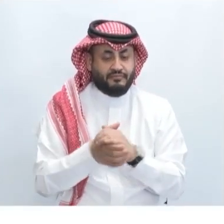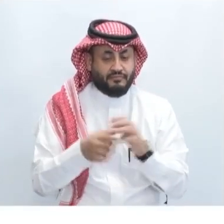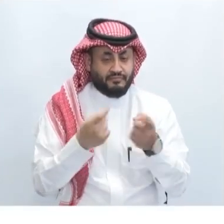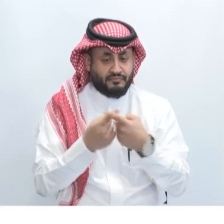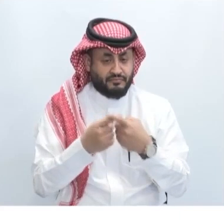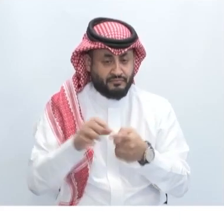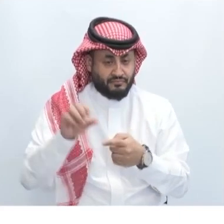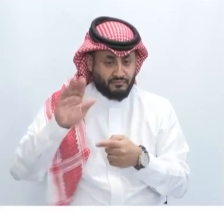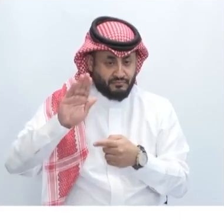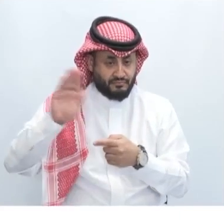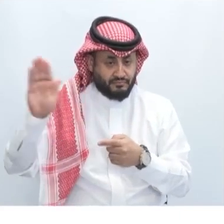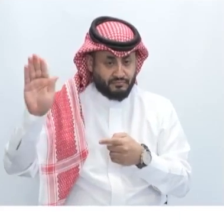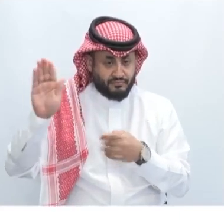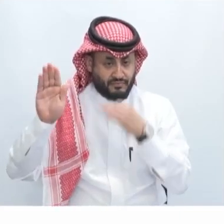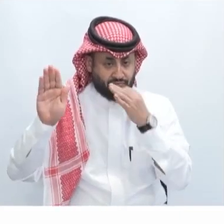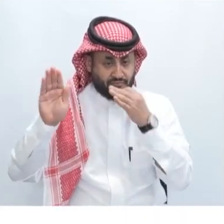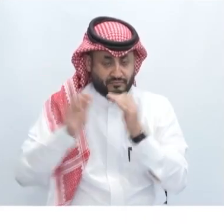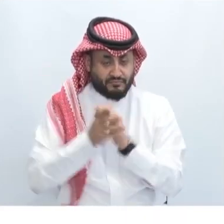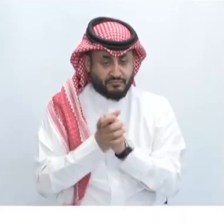ends with the